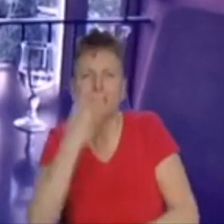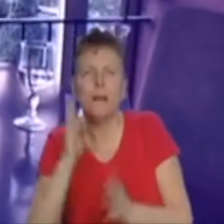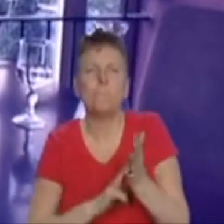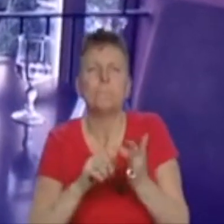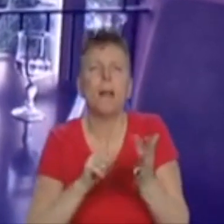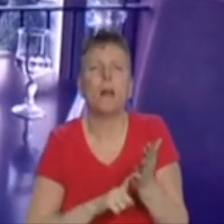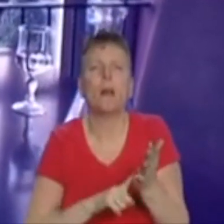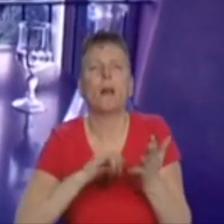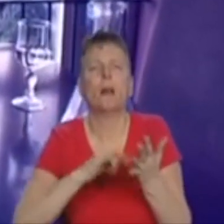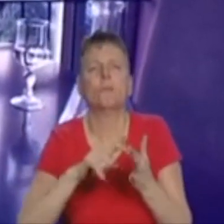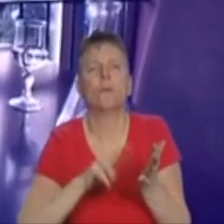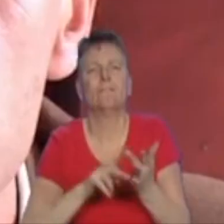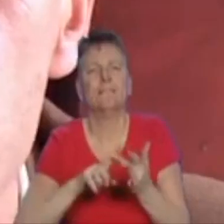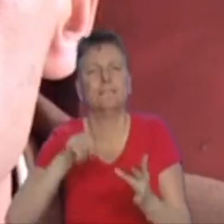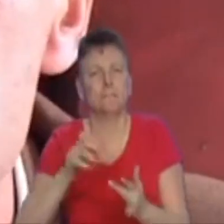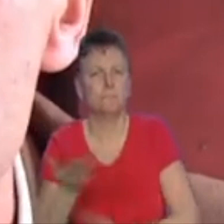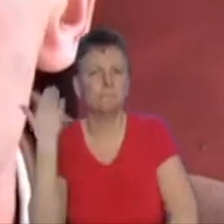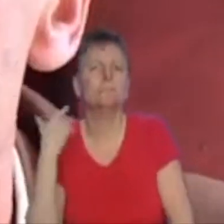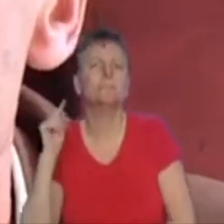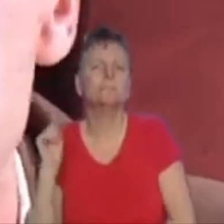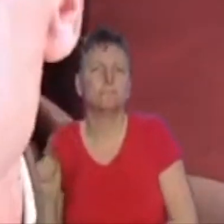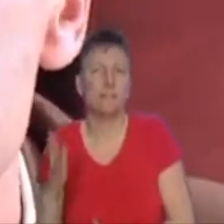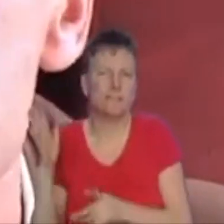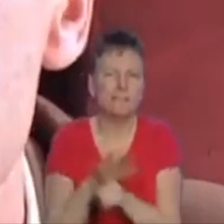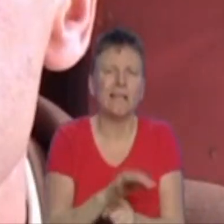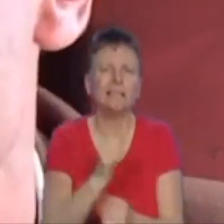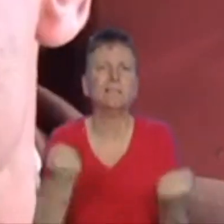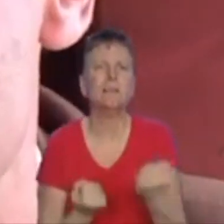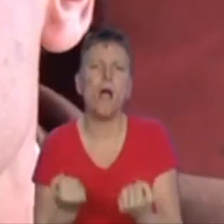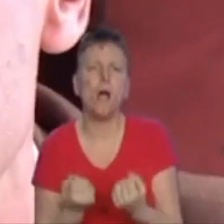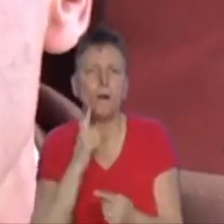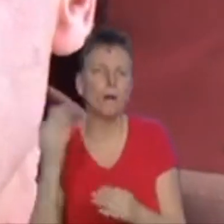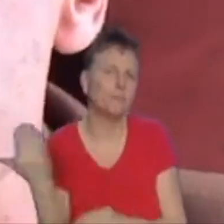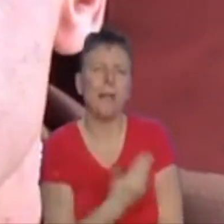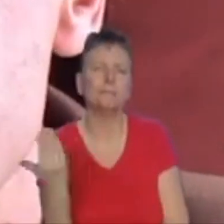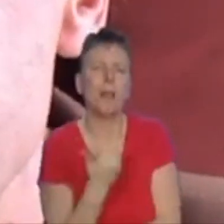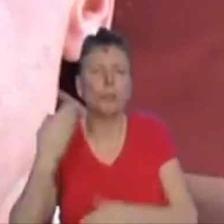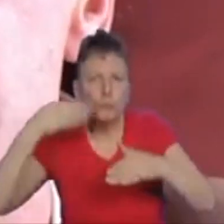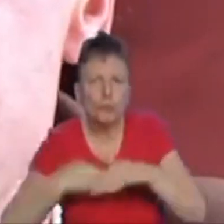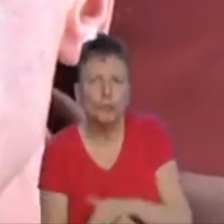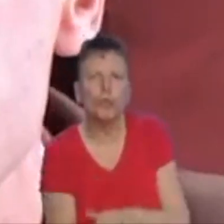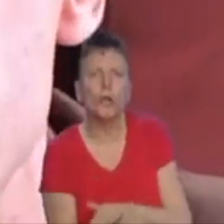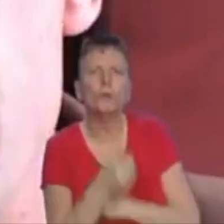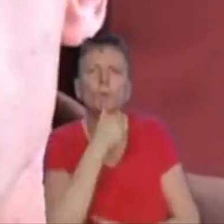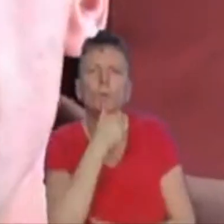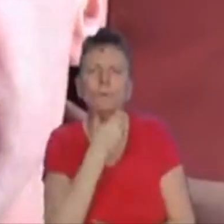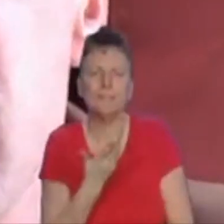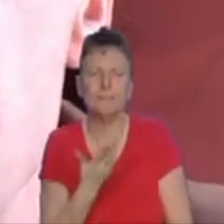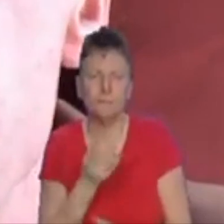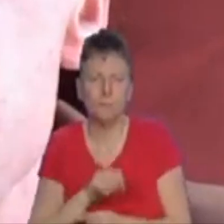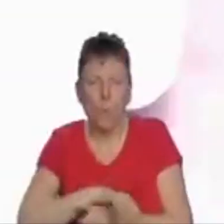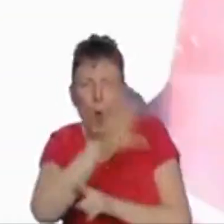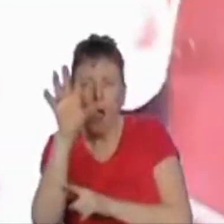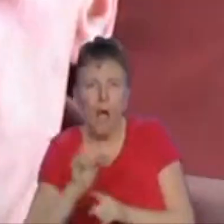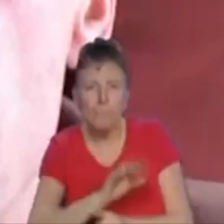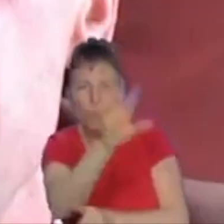passing through one of the tunnels in Geneva, using a strobe to disorient the driver of his car and cause him to have a fatal accident. The strobe was a very, very bright flashing